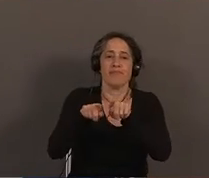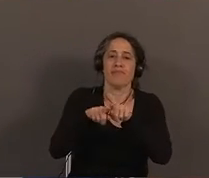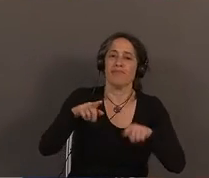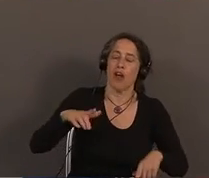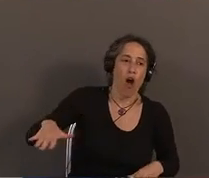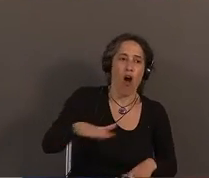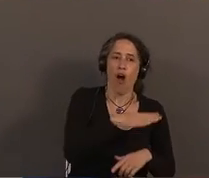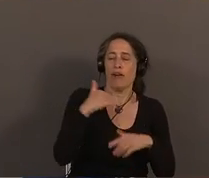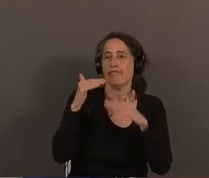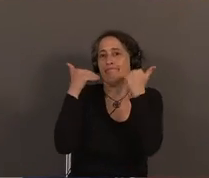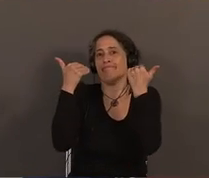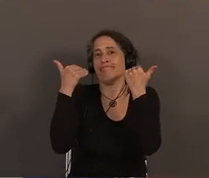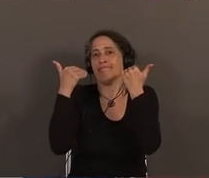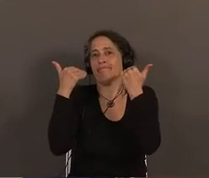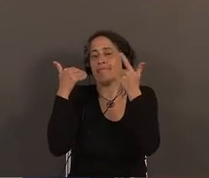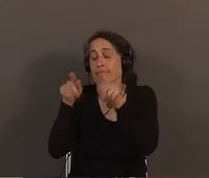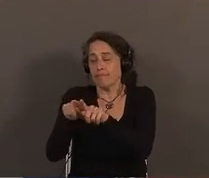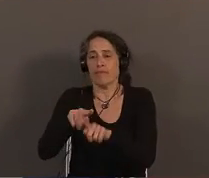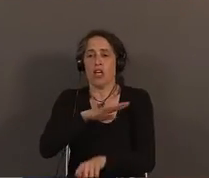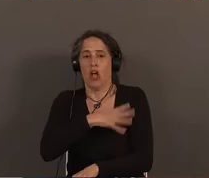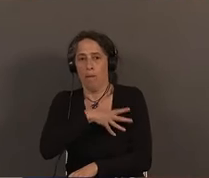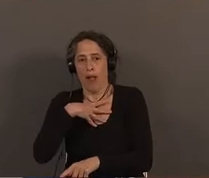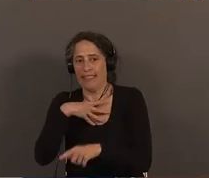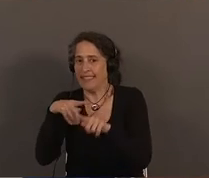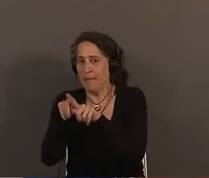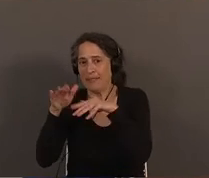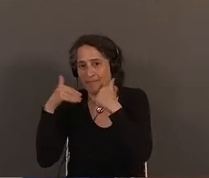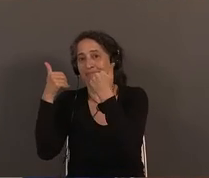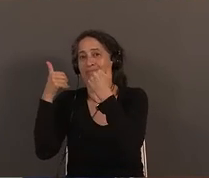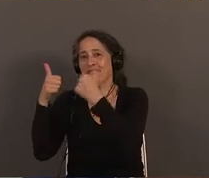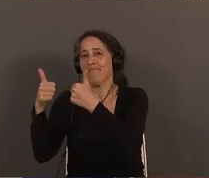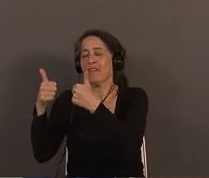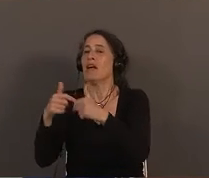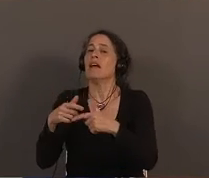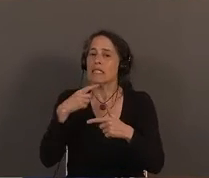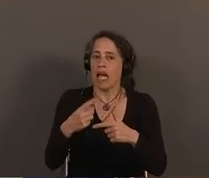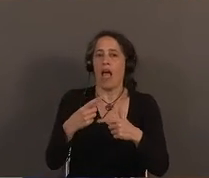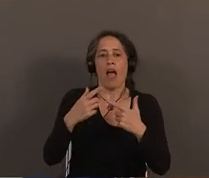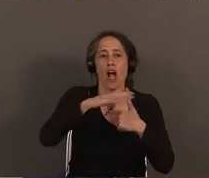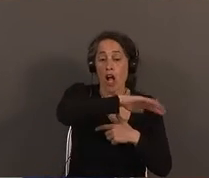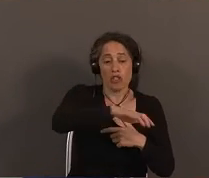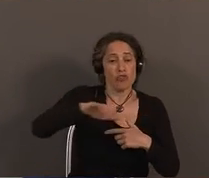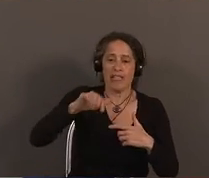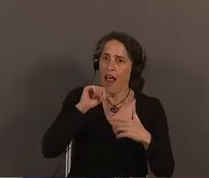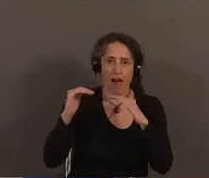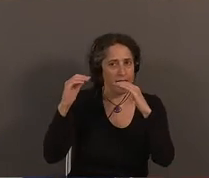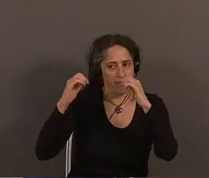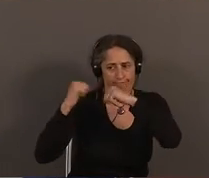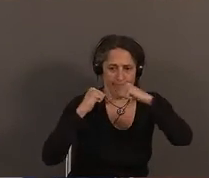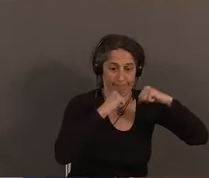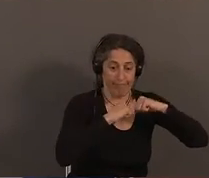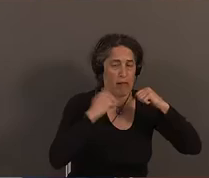you didn't say it, I may say it, the countries were very divided. So it was a great job for the Maltese presidency to wrap it up so that they could be